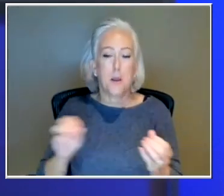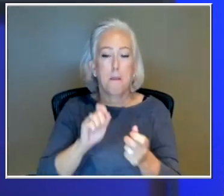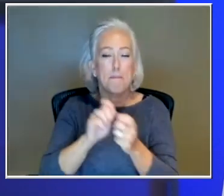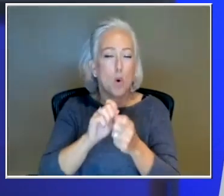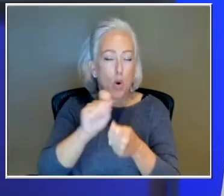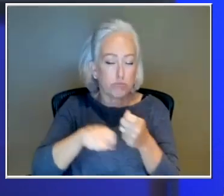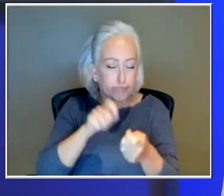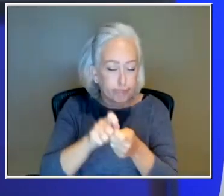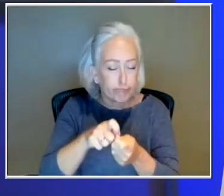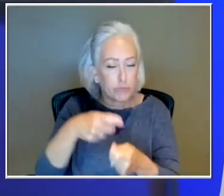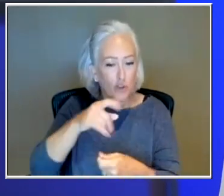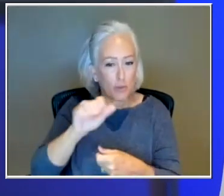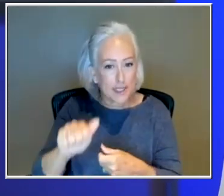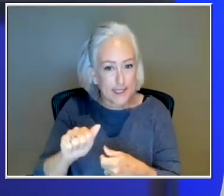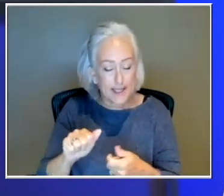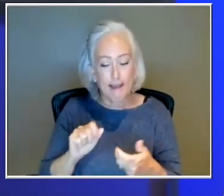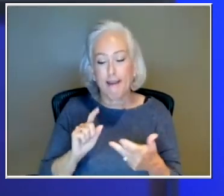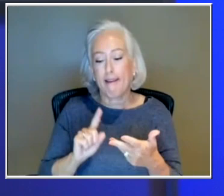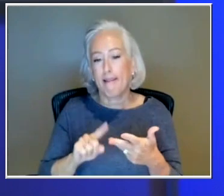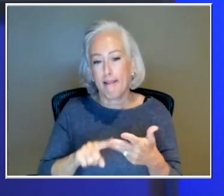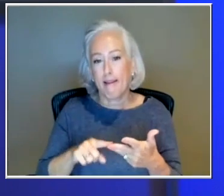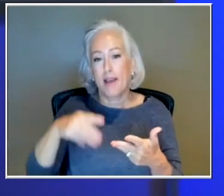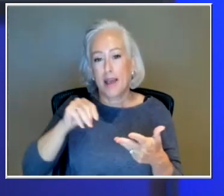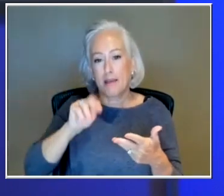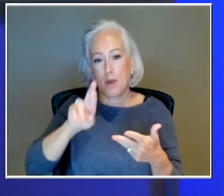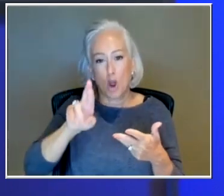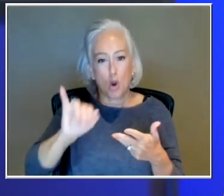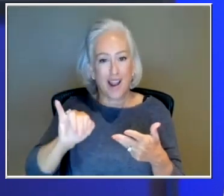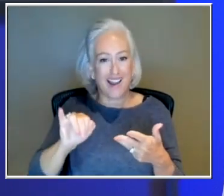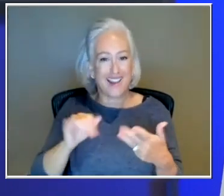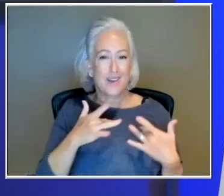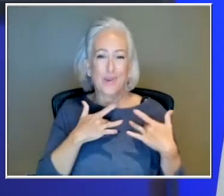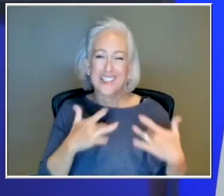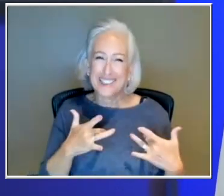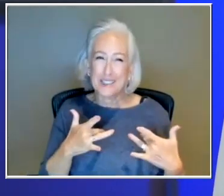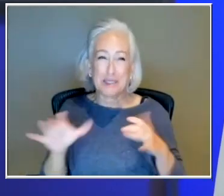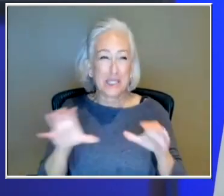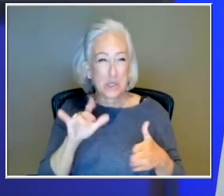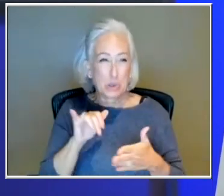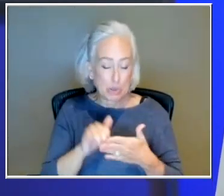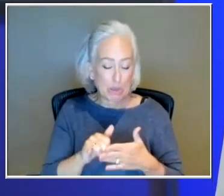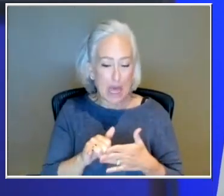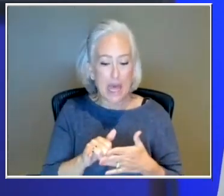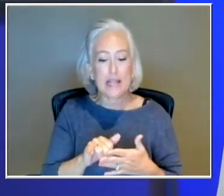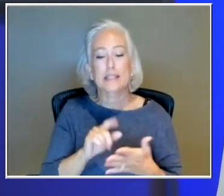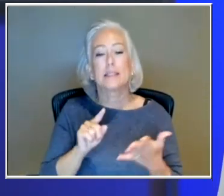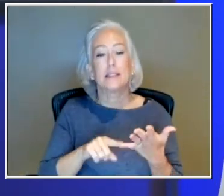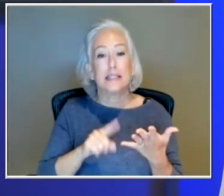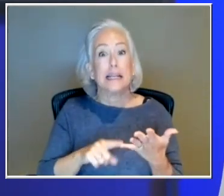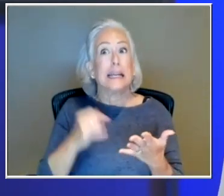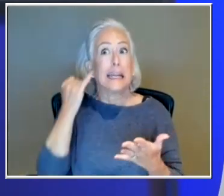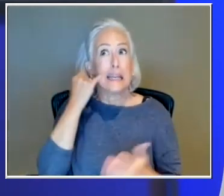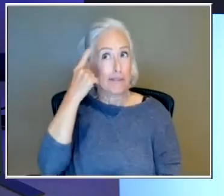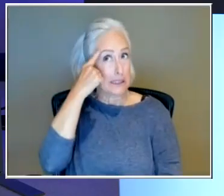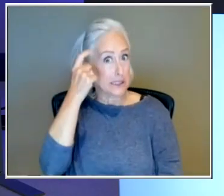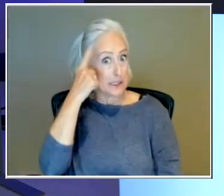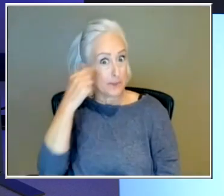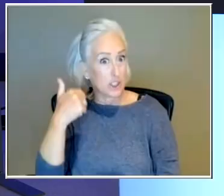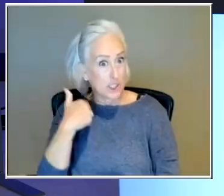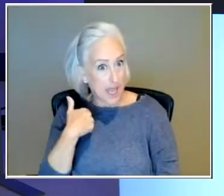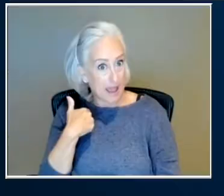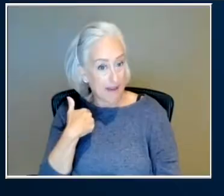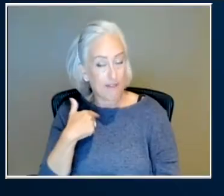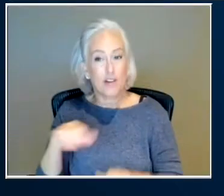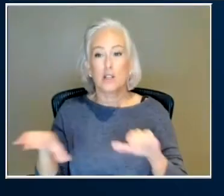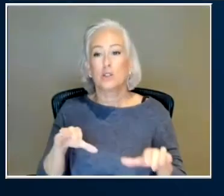get an MRI, look at the prostate, which is most commonly what we end up doing. And then if there is a level of suspicion there, doing a biopsy. So Gary,